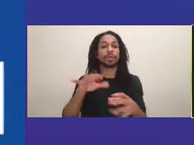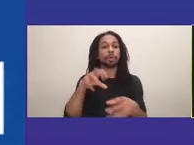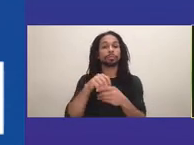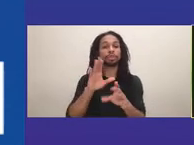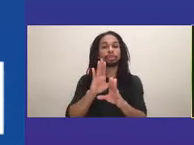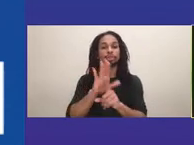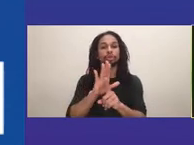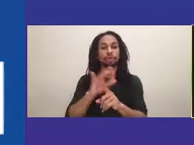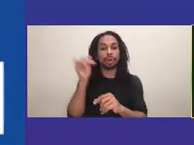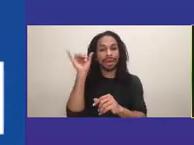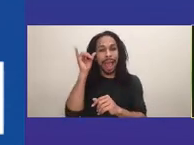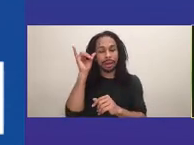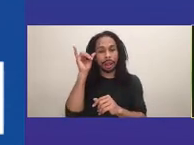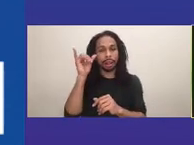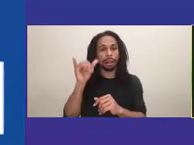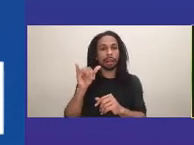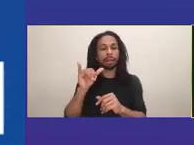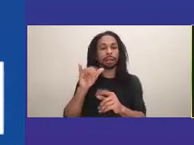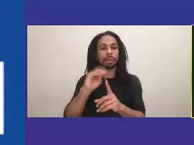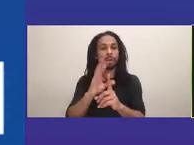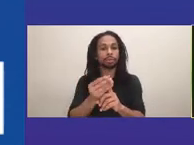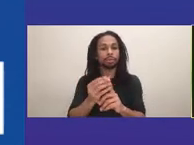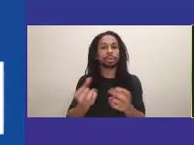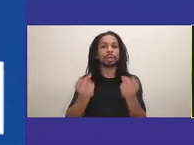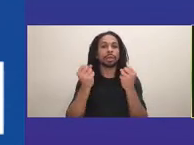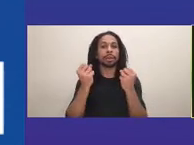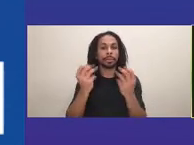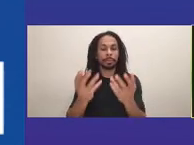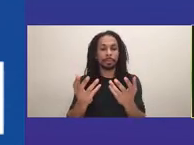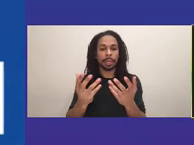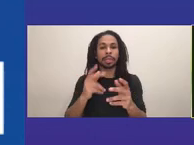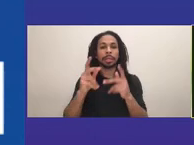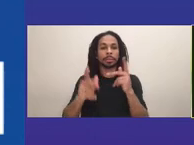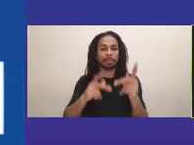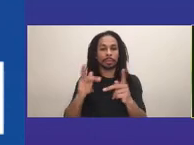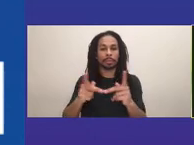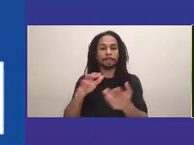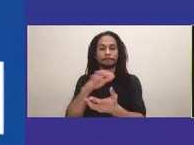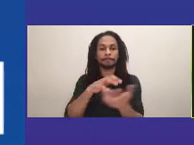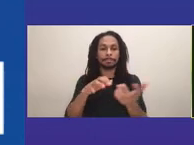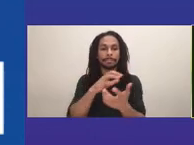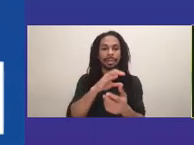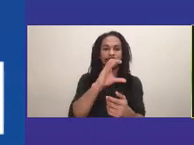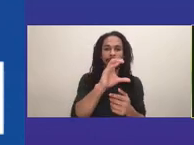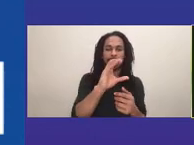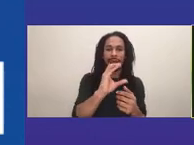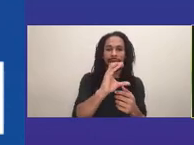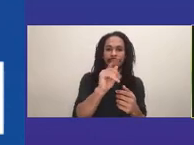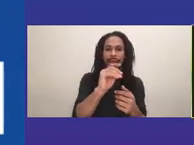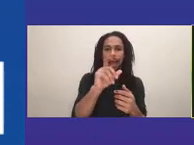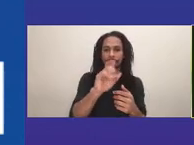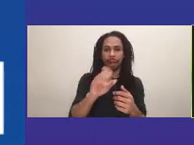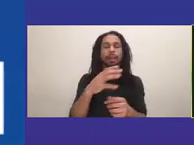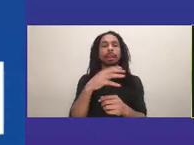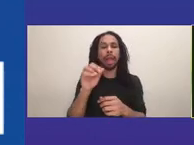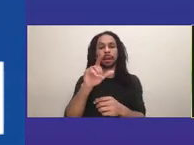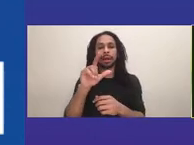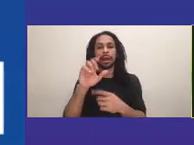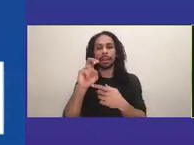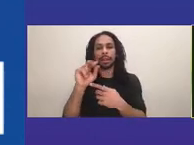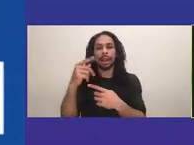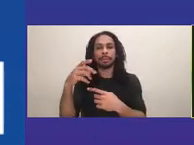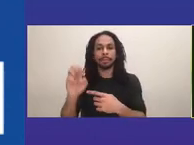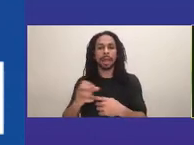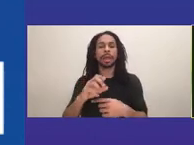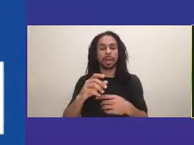A lot of people are mixed Caddo and Lenape, both because we were moved to the same tribal community